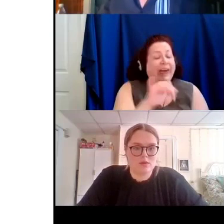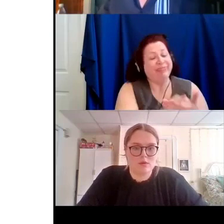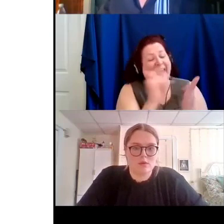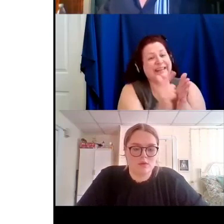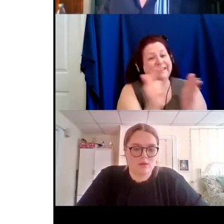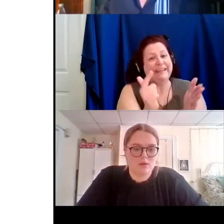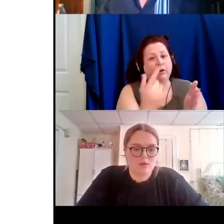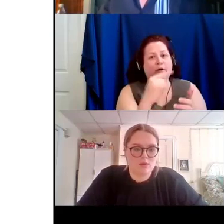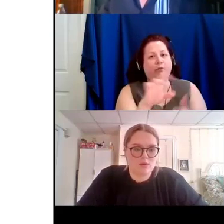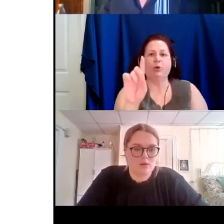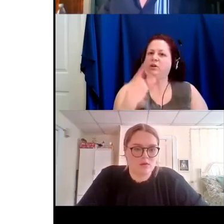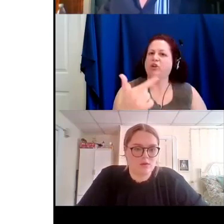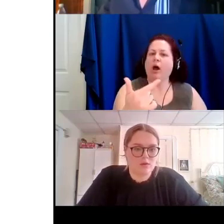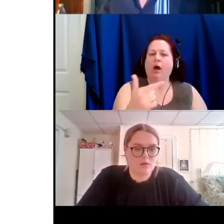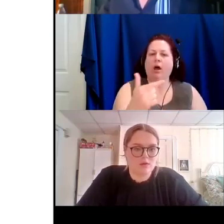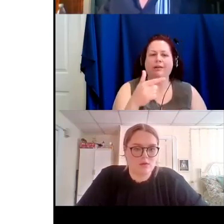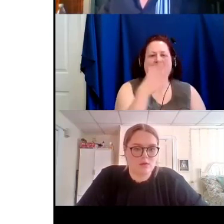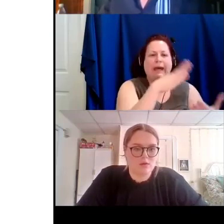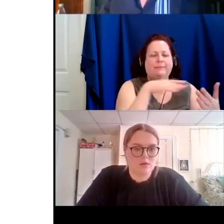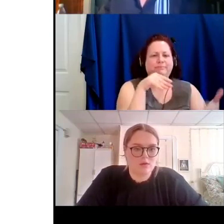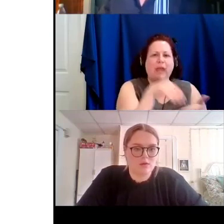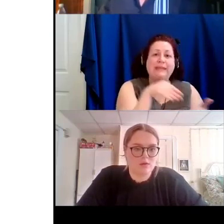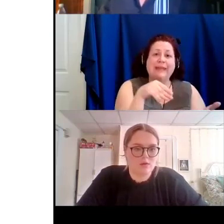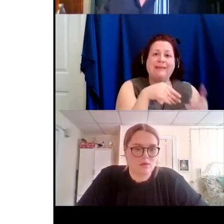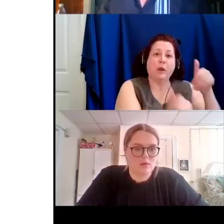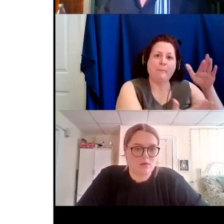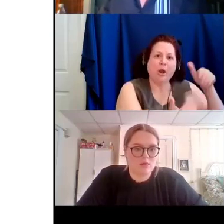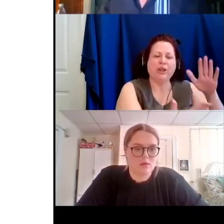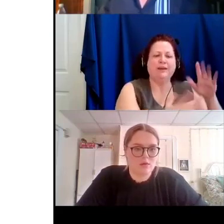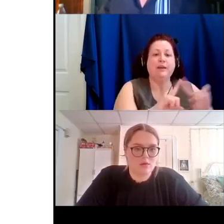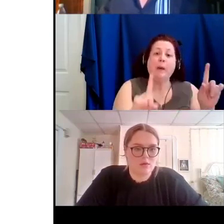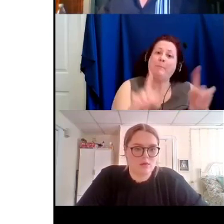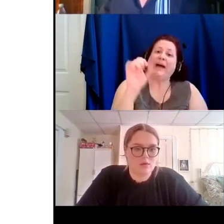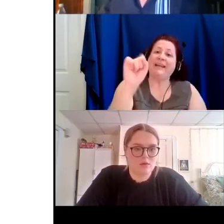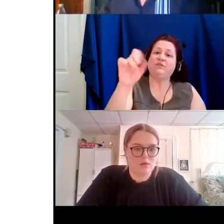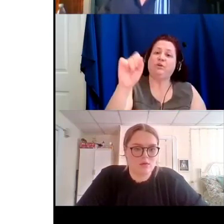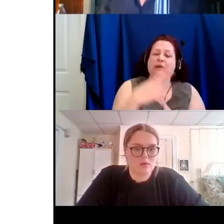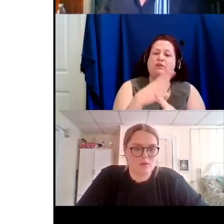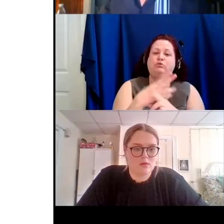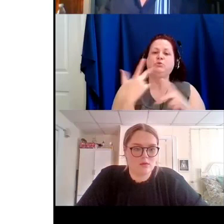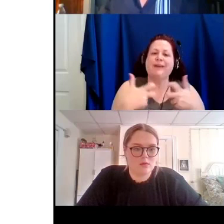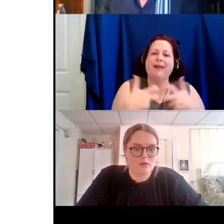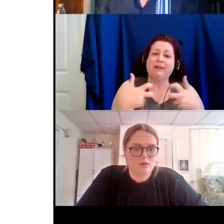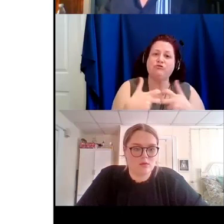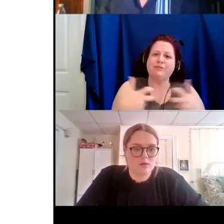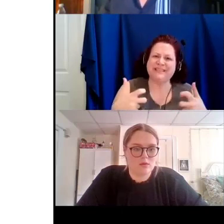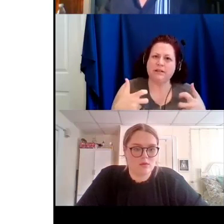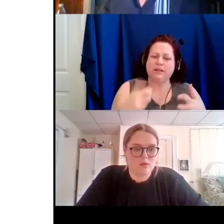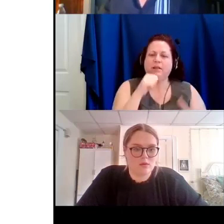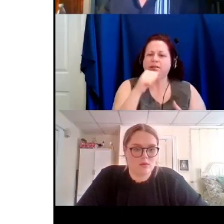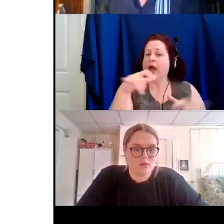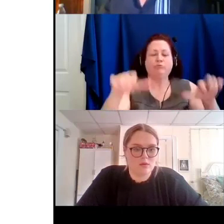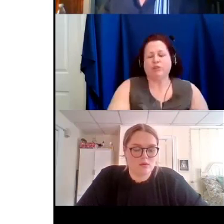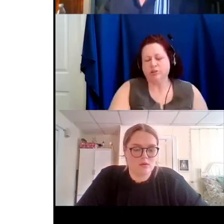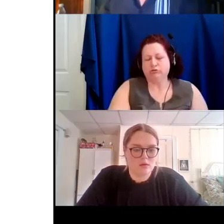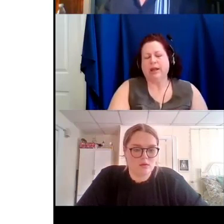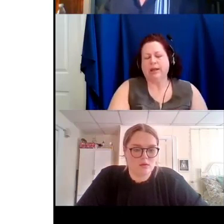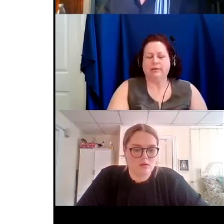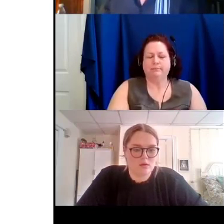on a dog, an anti-barking, but it's not illegal to use electricity It is not restraint. Well,